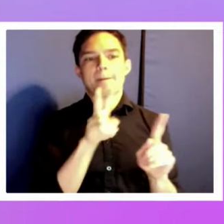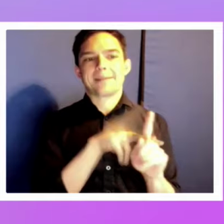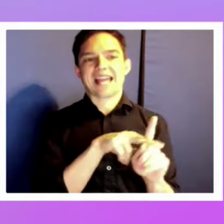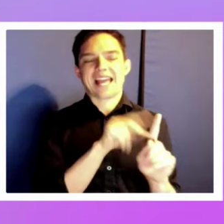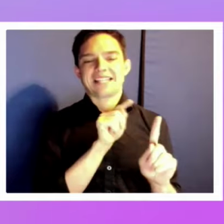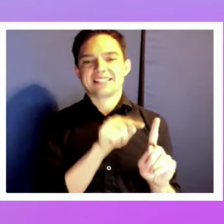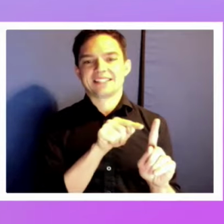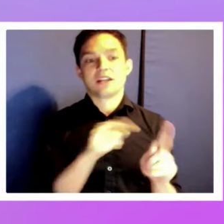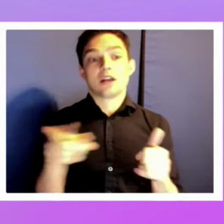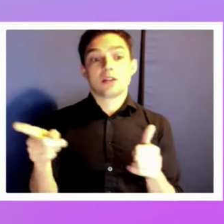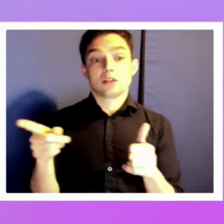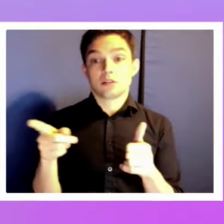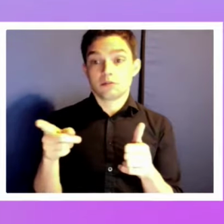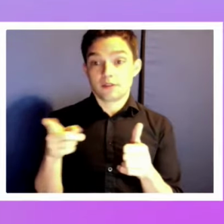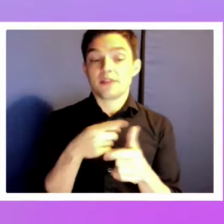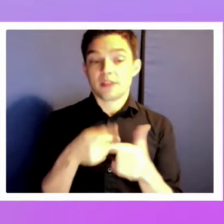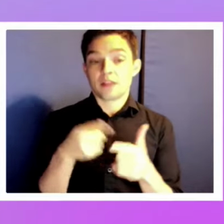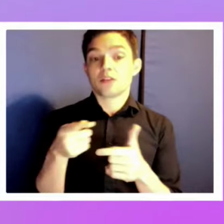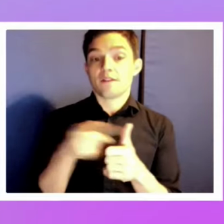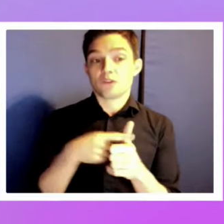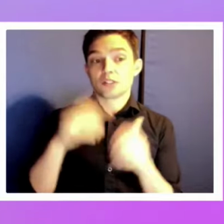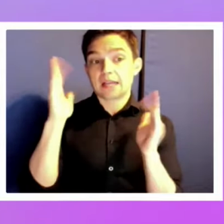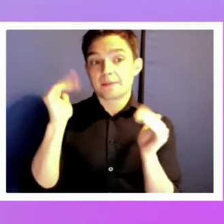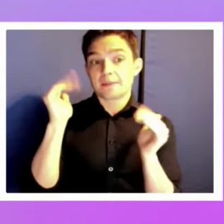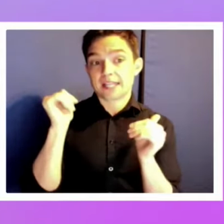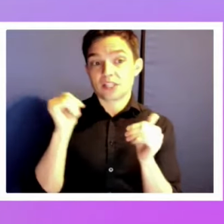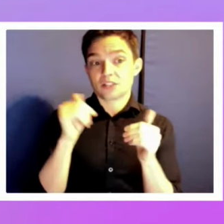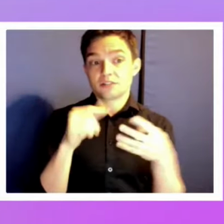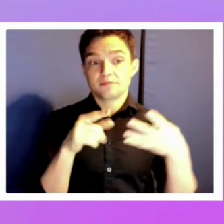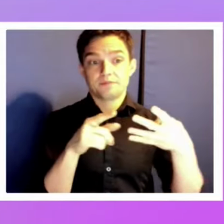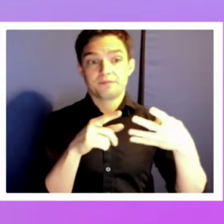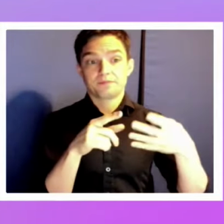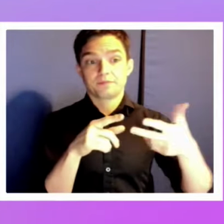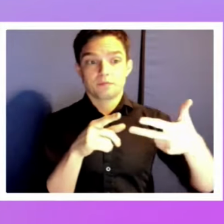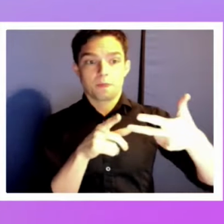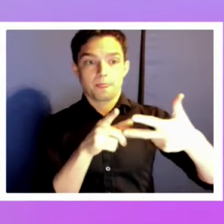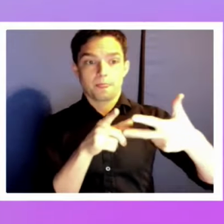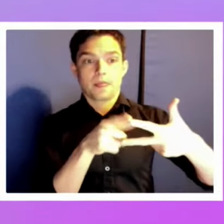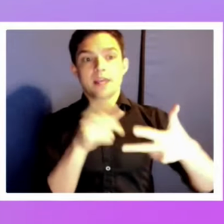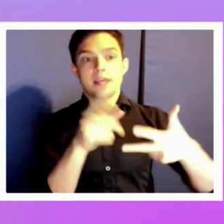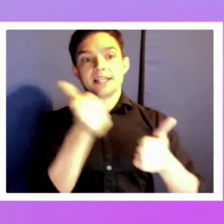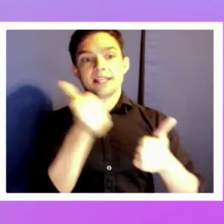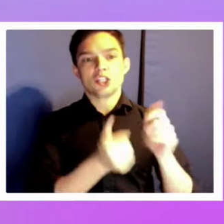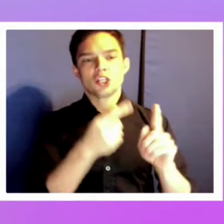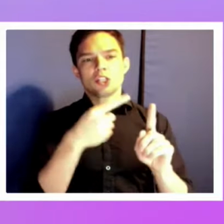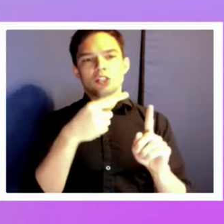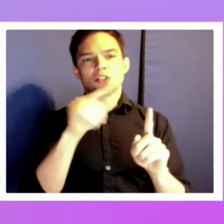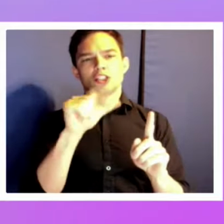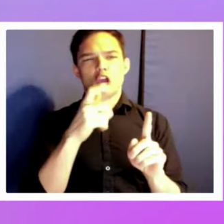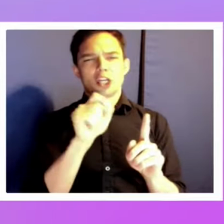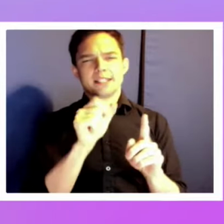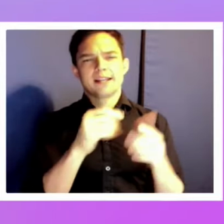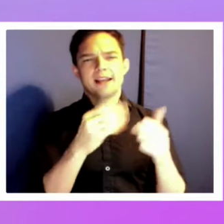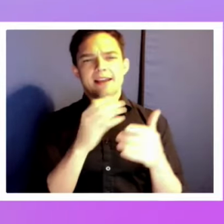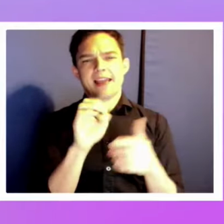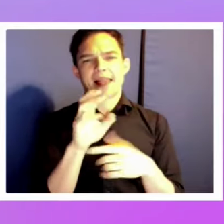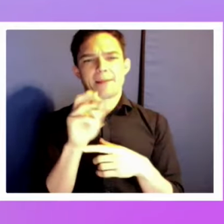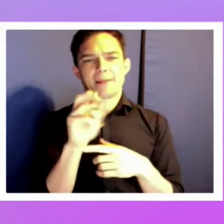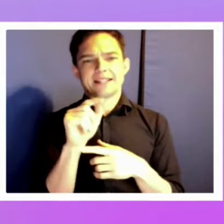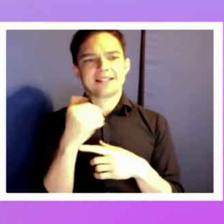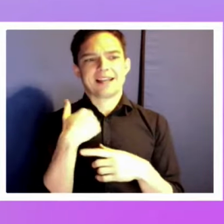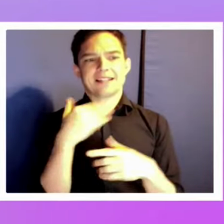Then the first expectation says each target element has at least one descendant